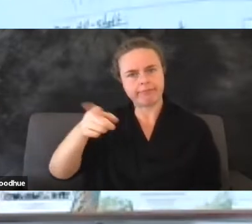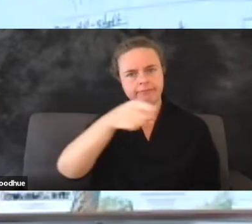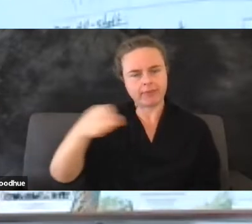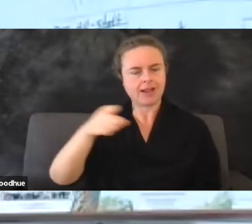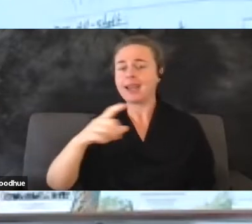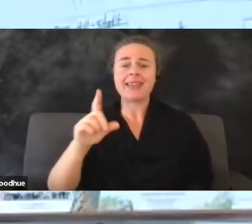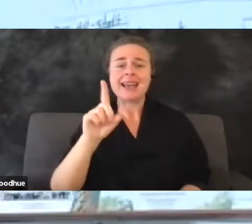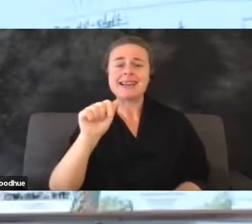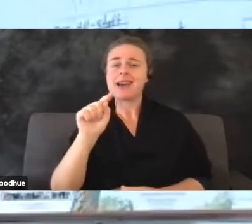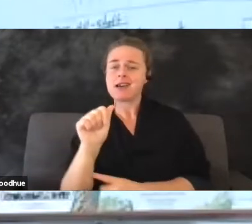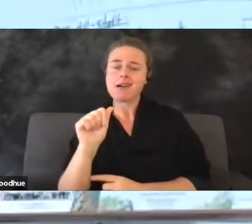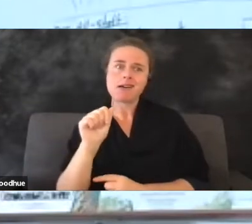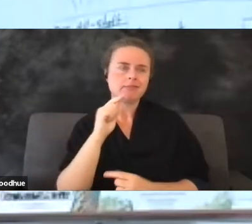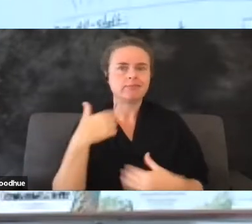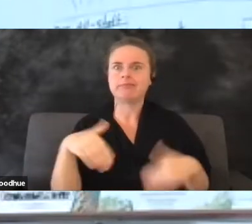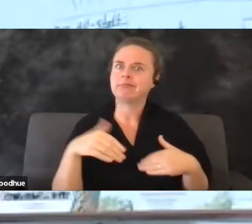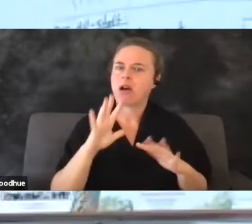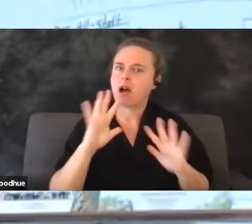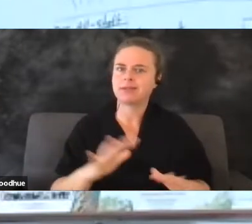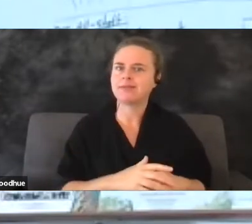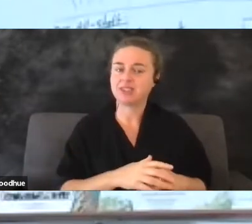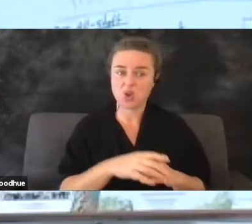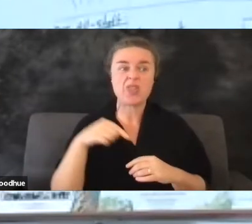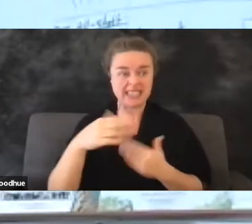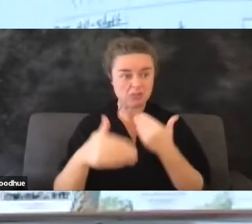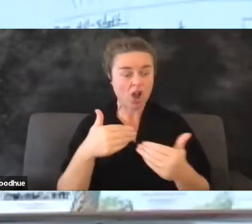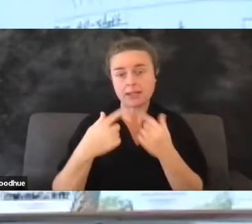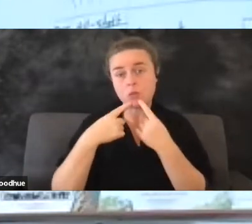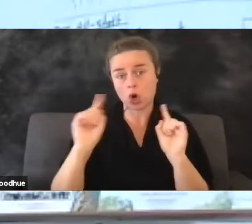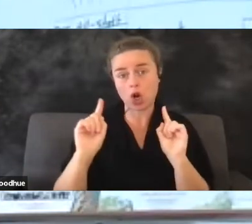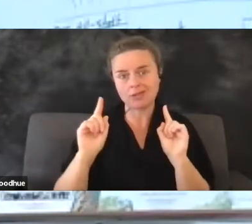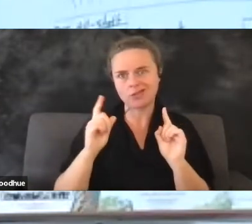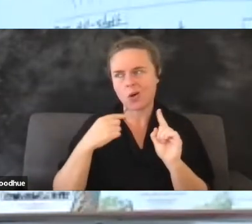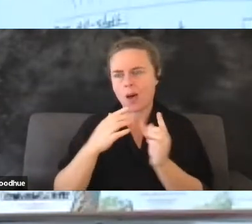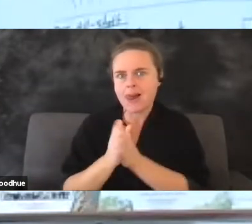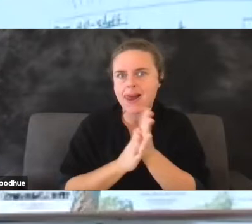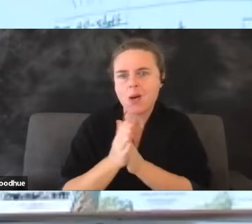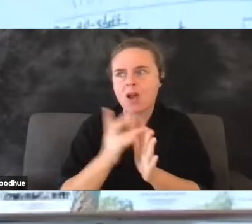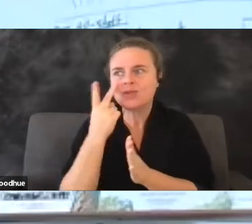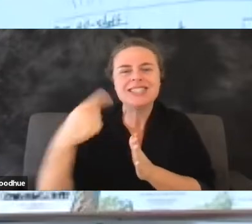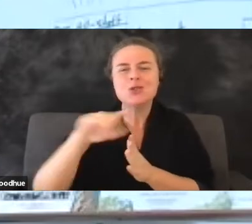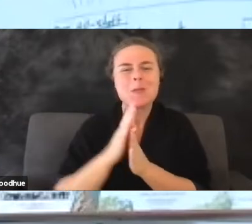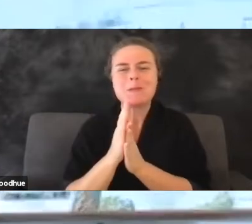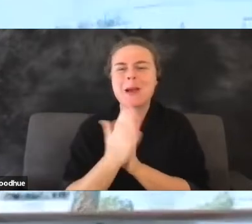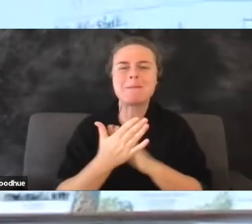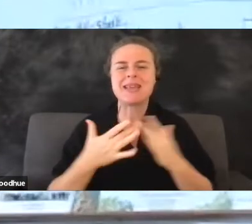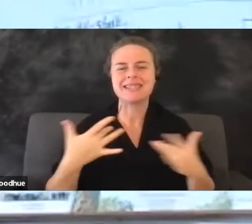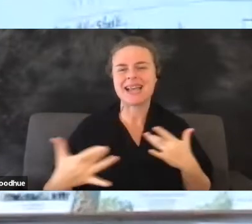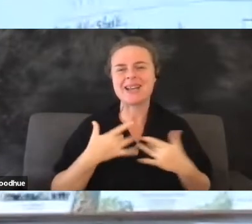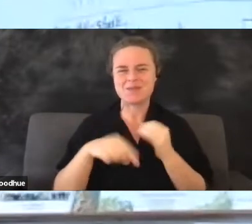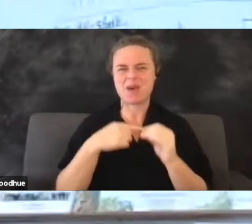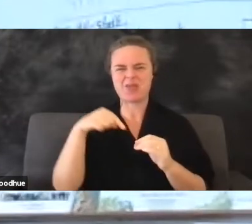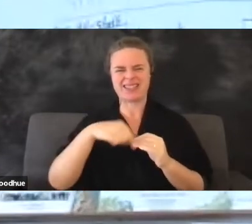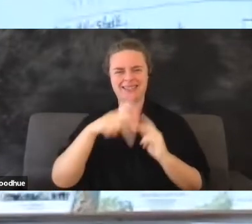works. So I'm excited to see more folks learn about it and get excited about it and see it expand. And so